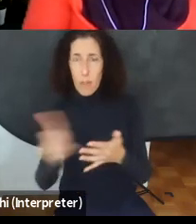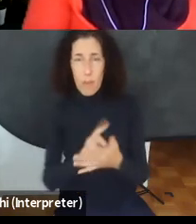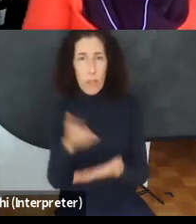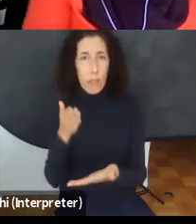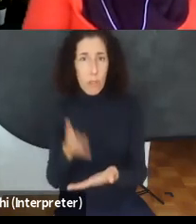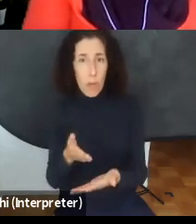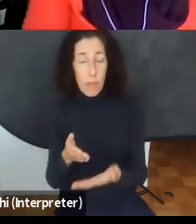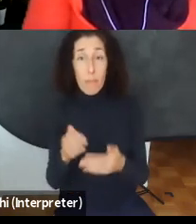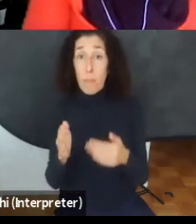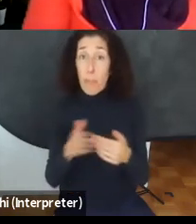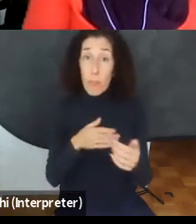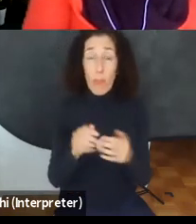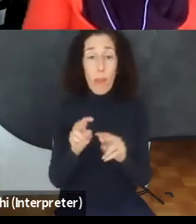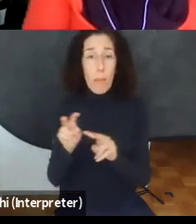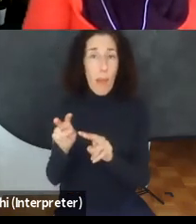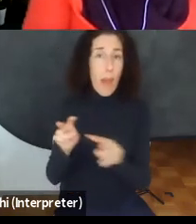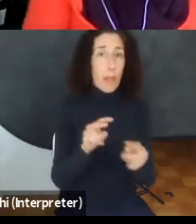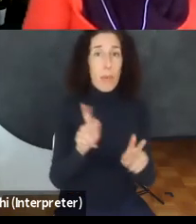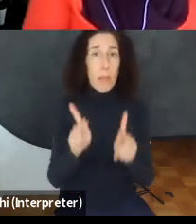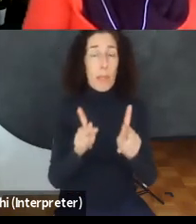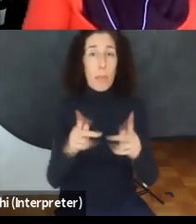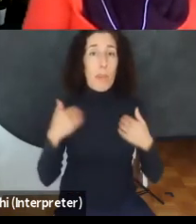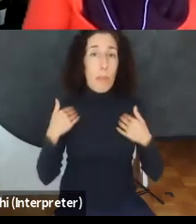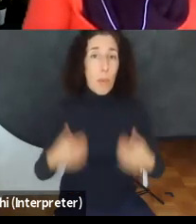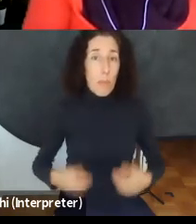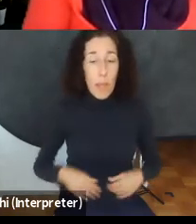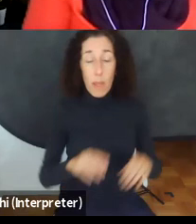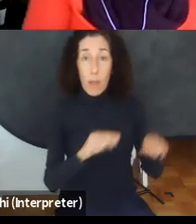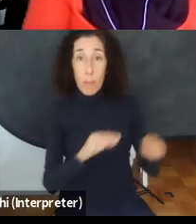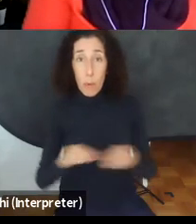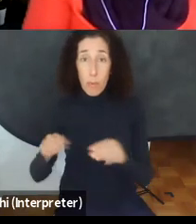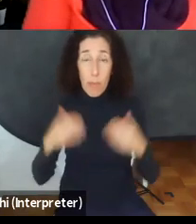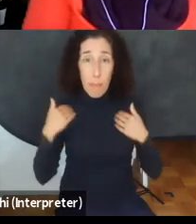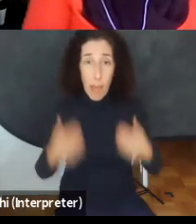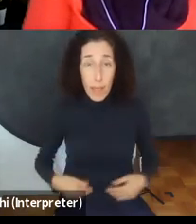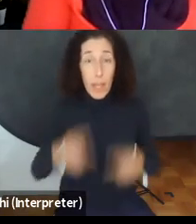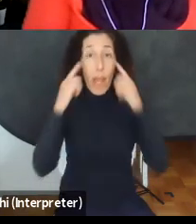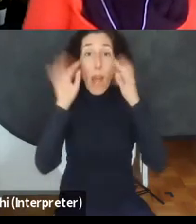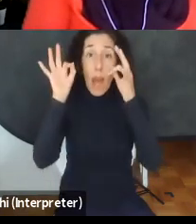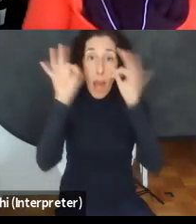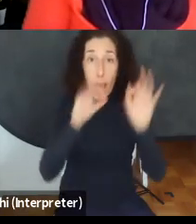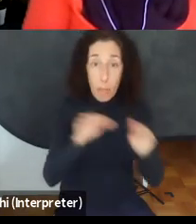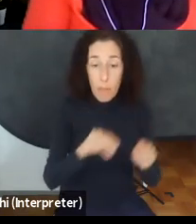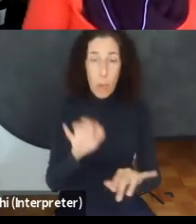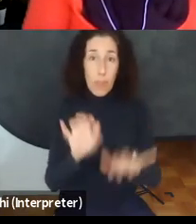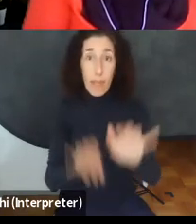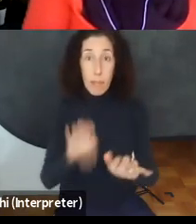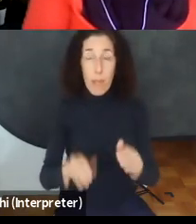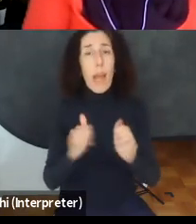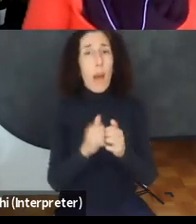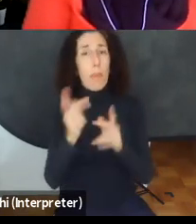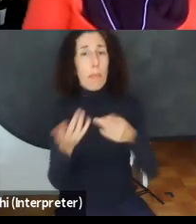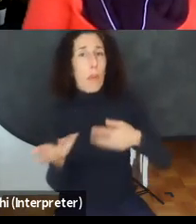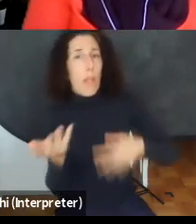monitoring people's movements, eye movements, body movements, typing, or how people interact with the world around them in ways that end up